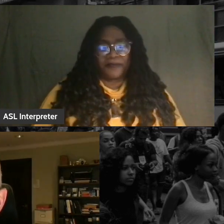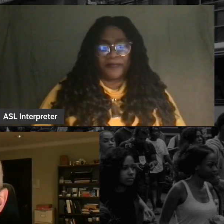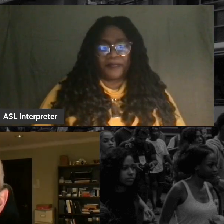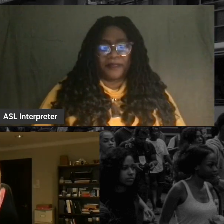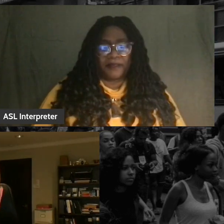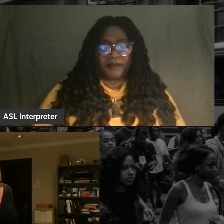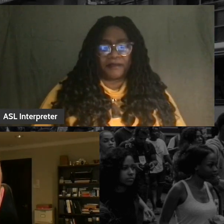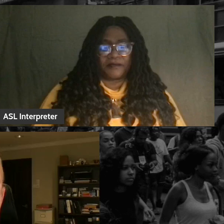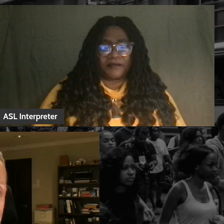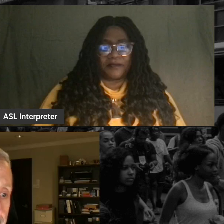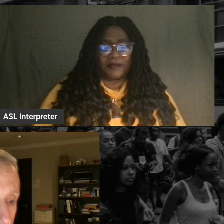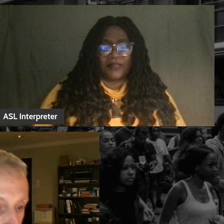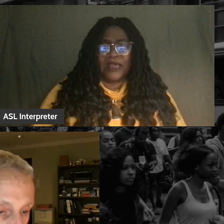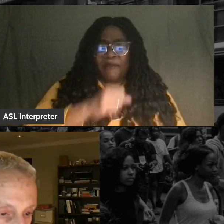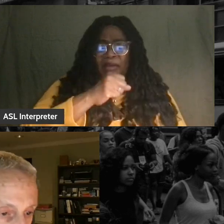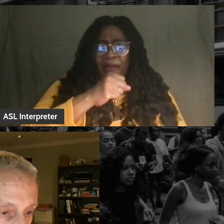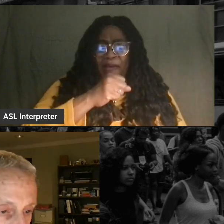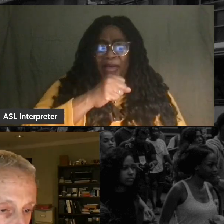You're on mute.